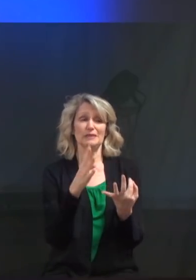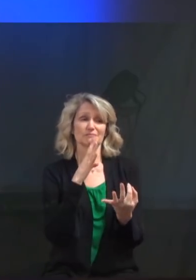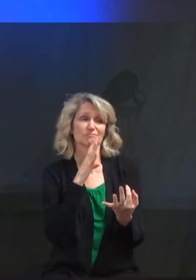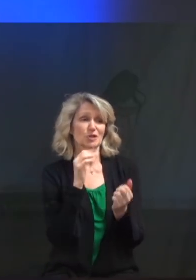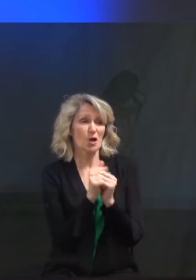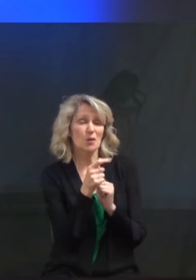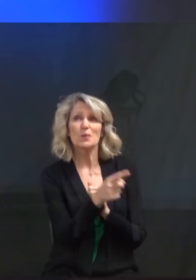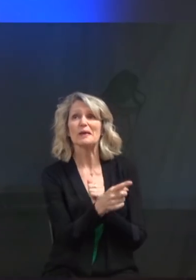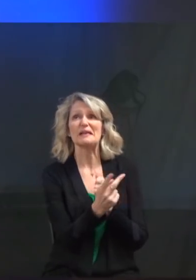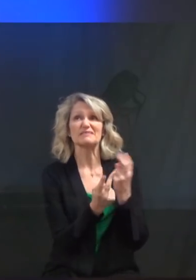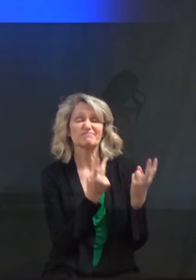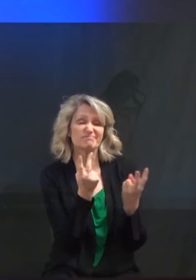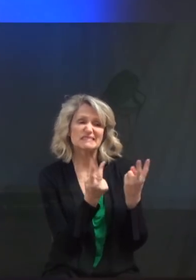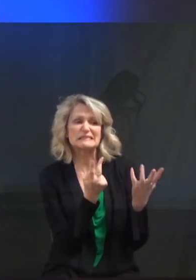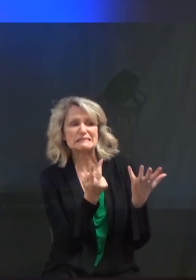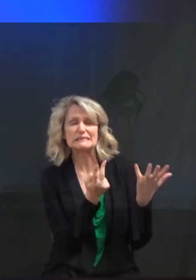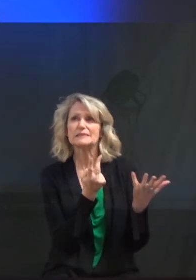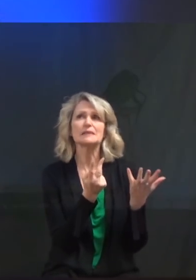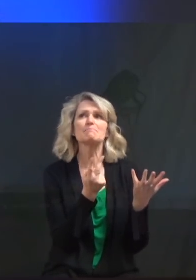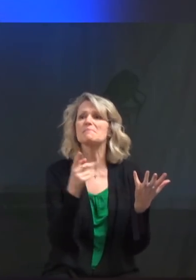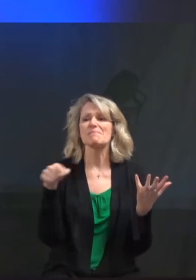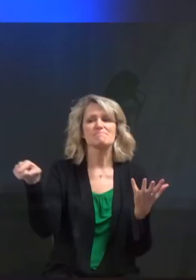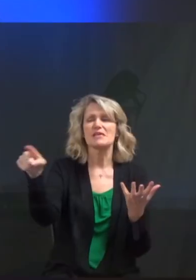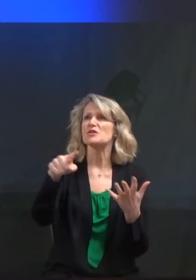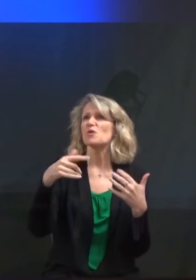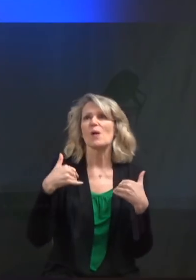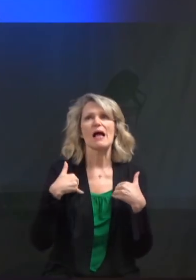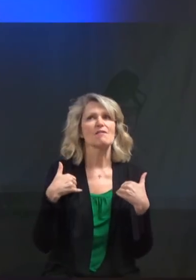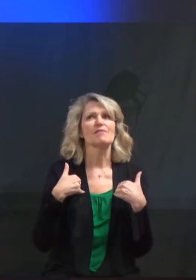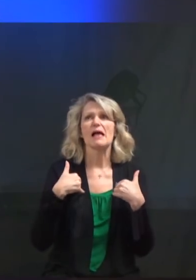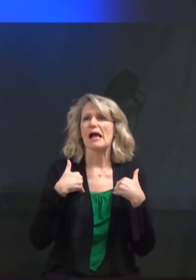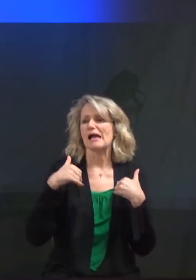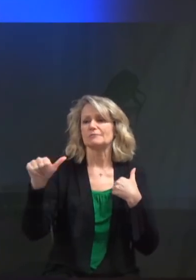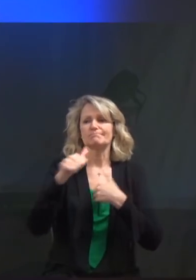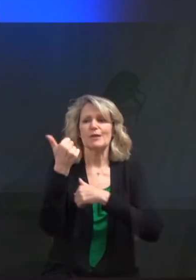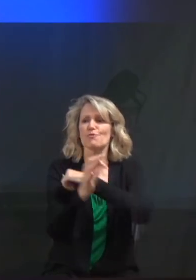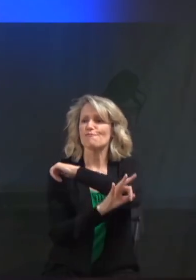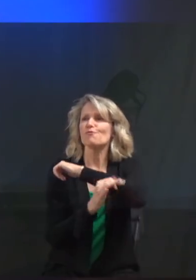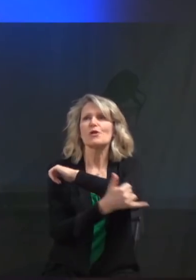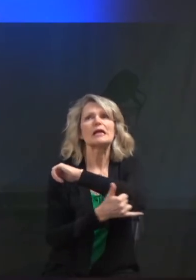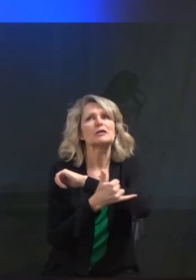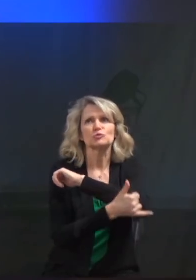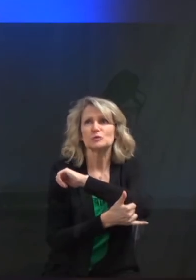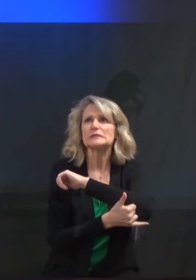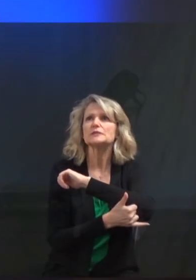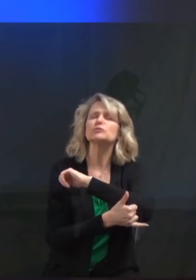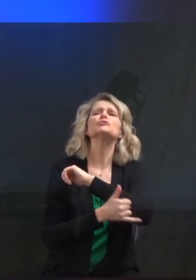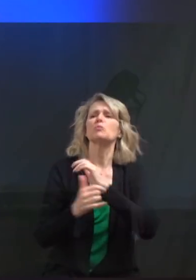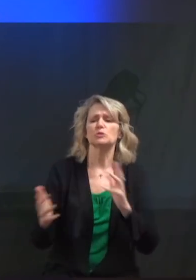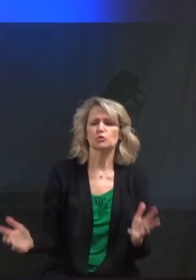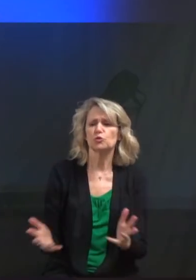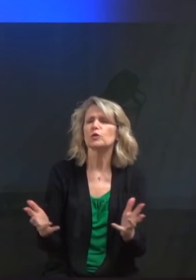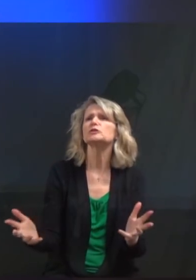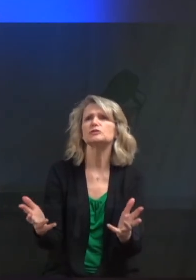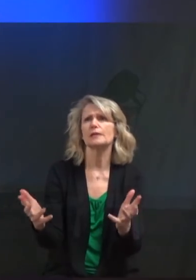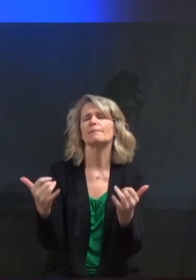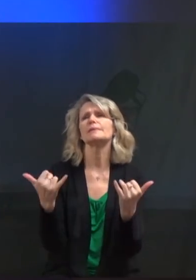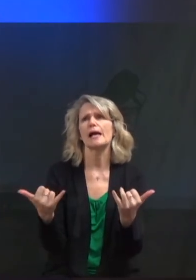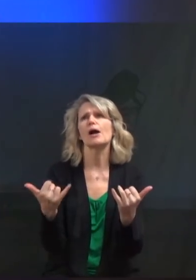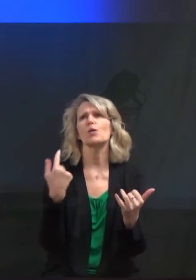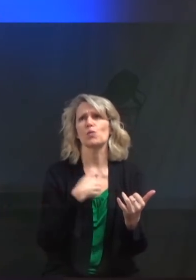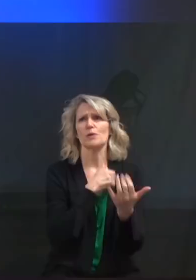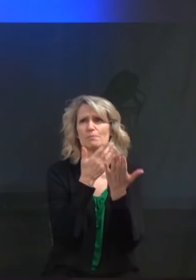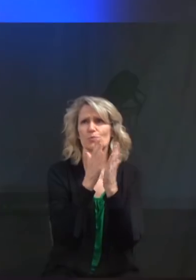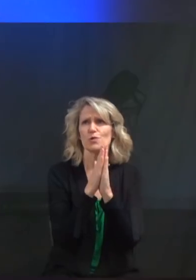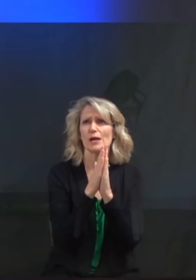and see or visit with, and they don't have that when they're out on the front lines there. So encourage them and pick them up now, we pray.